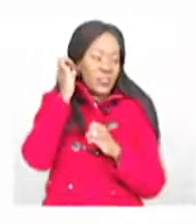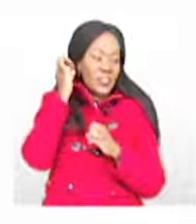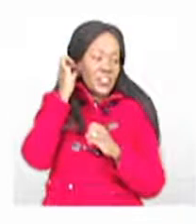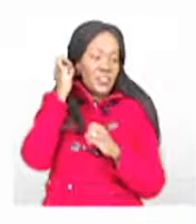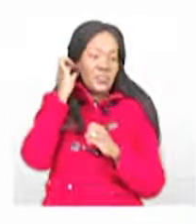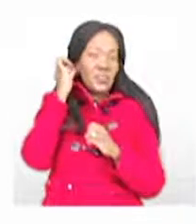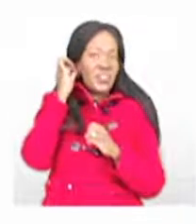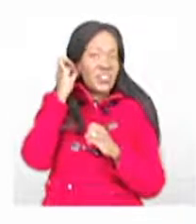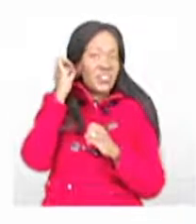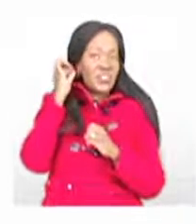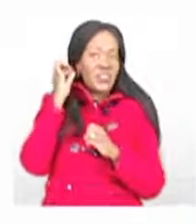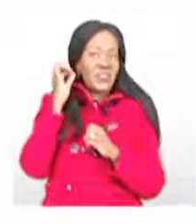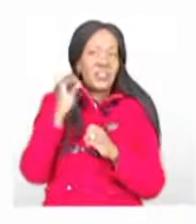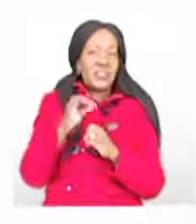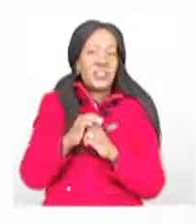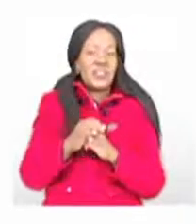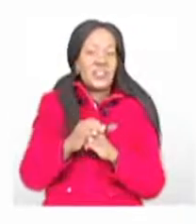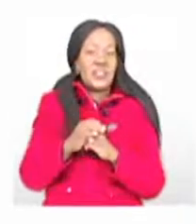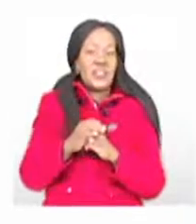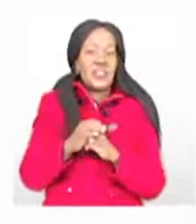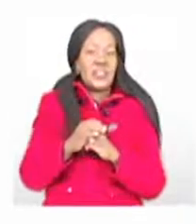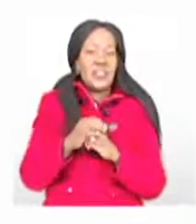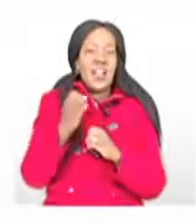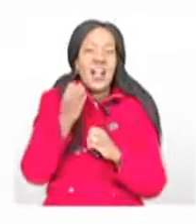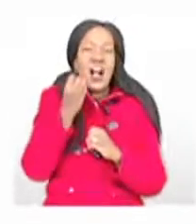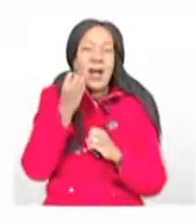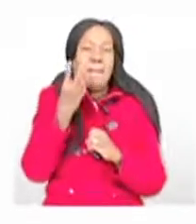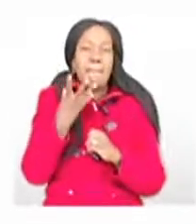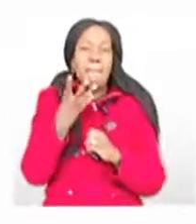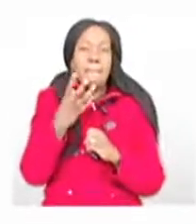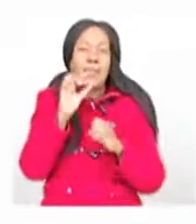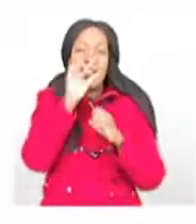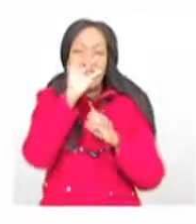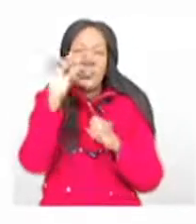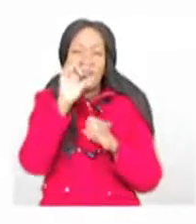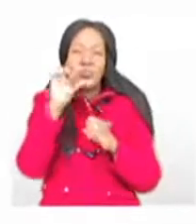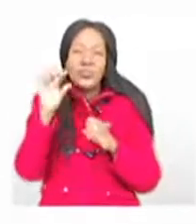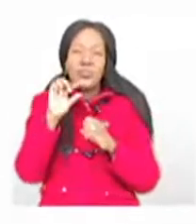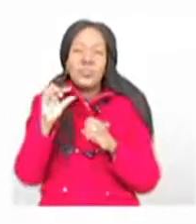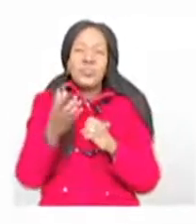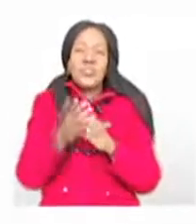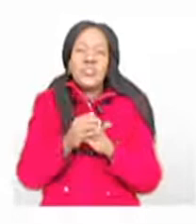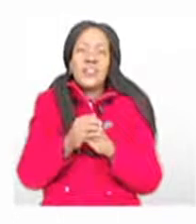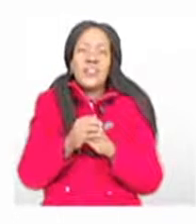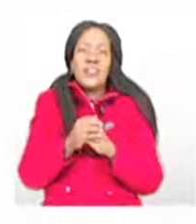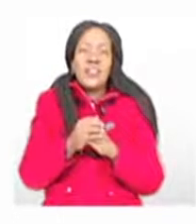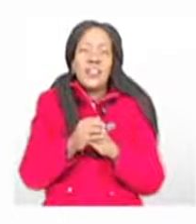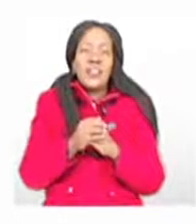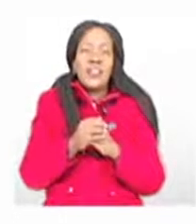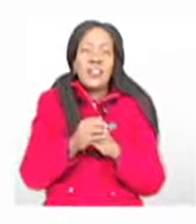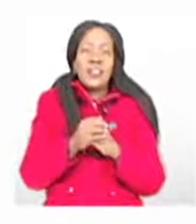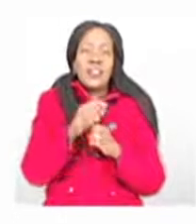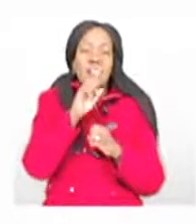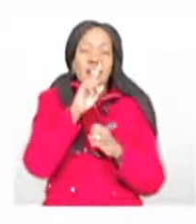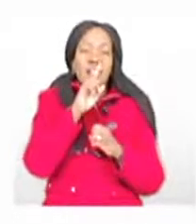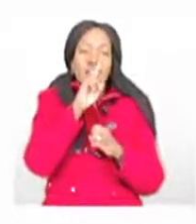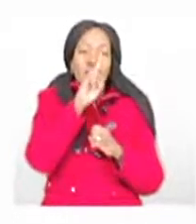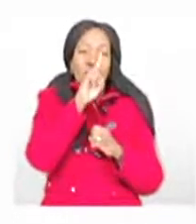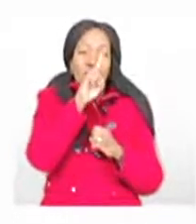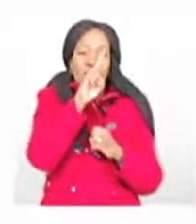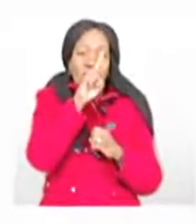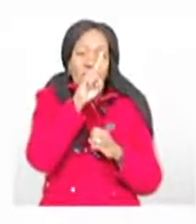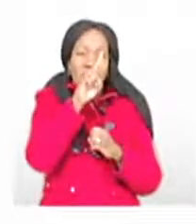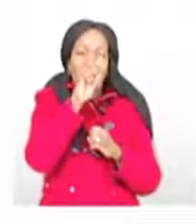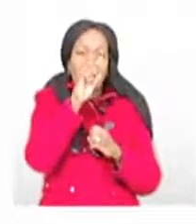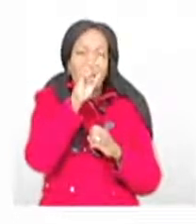we see in row number 1. Let's count as you point.